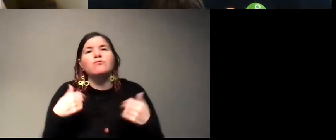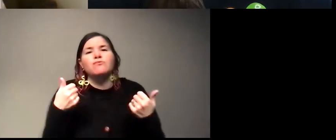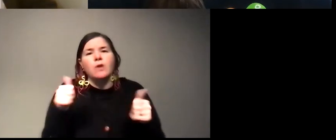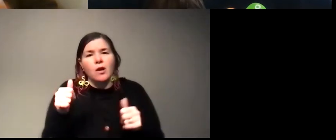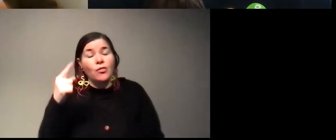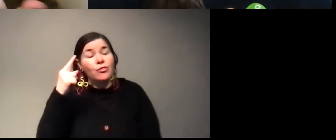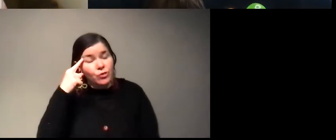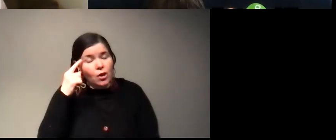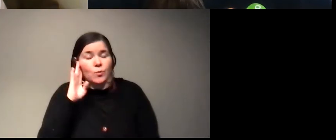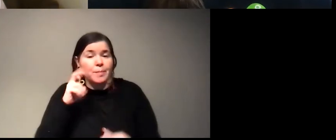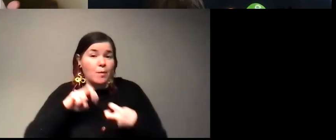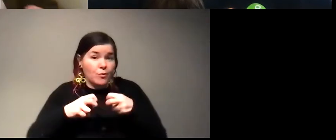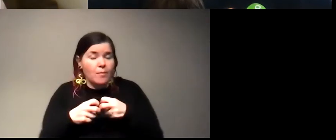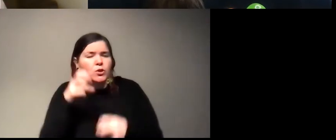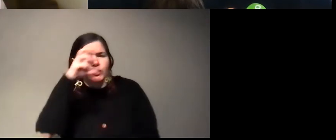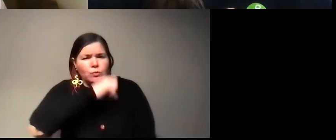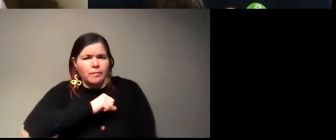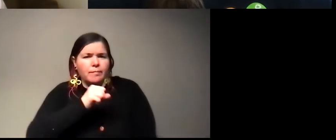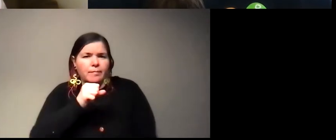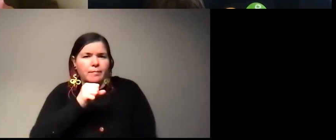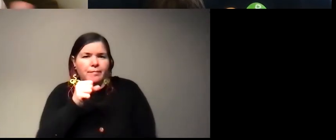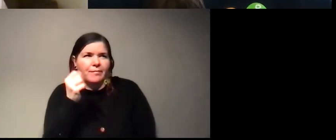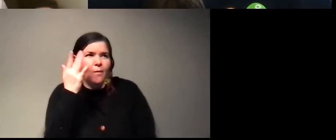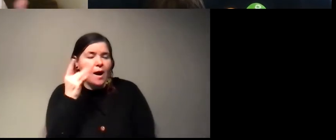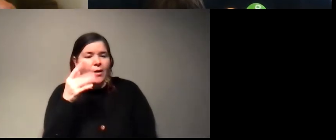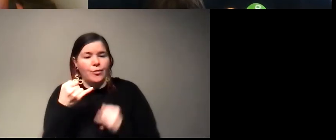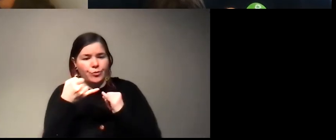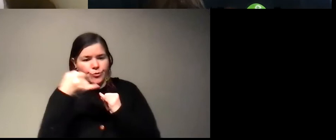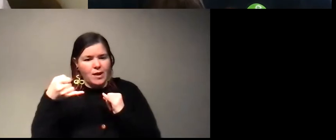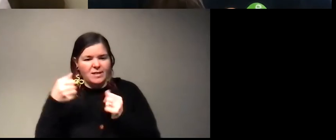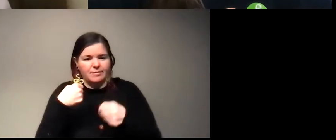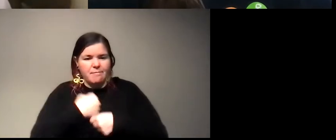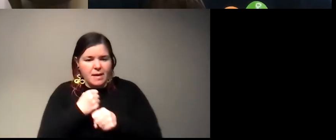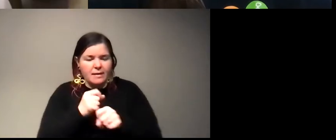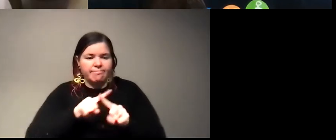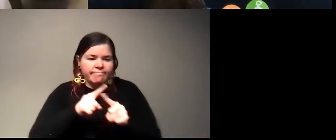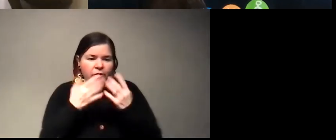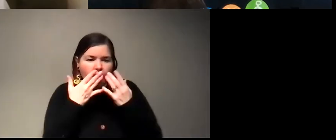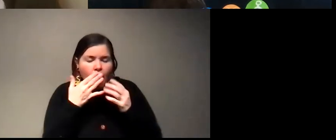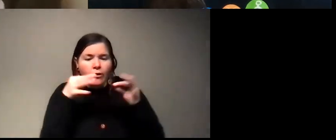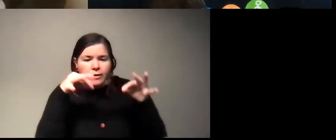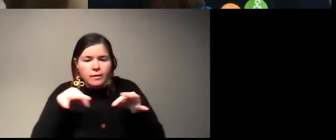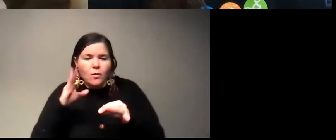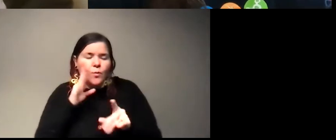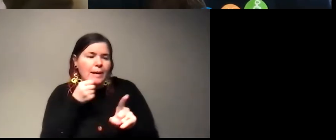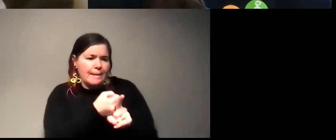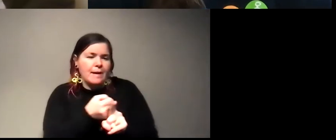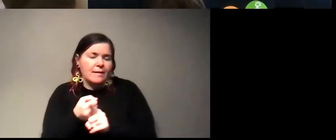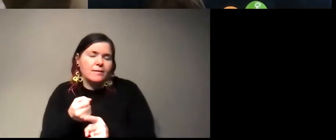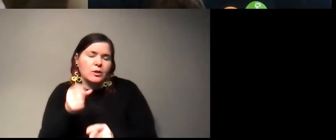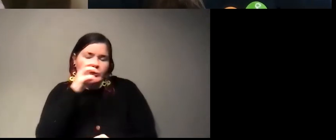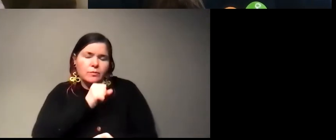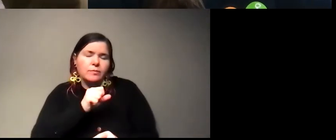that was going to be an issue. We assumed that because of how thread is made and like the different colors was going to affect analysis. So we